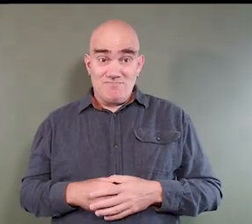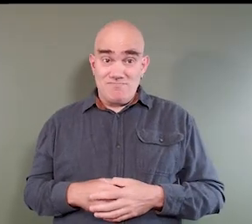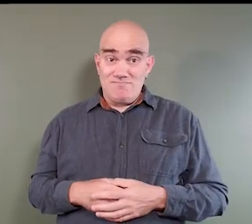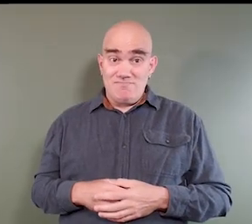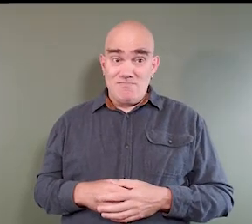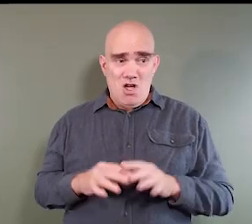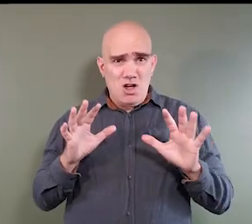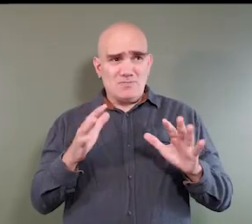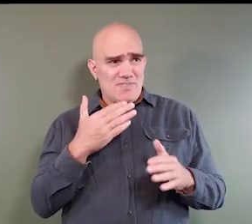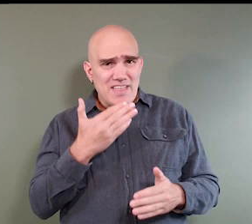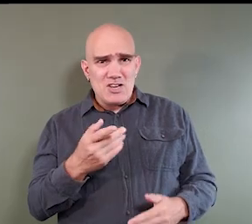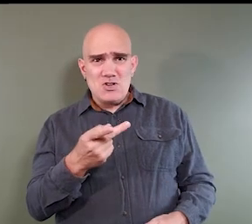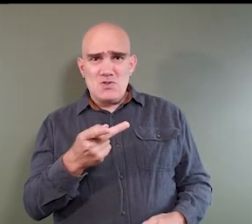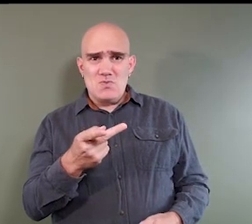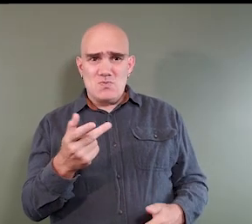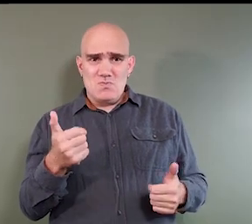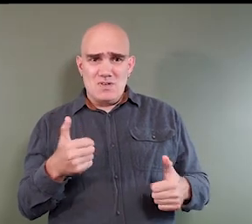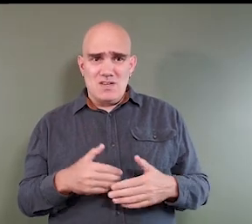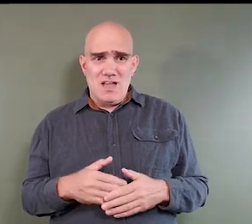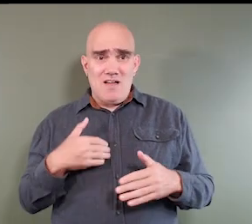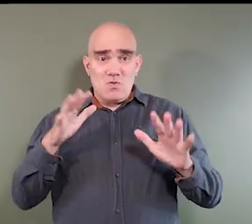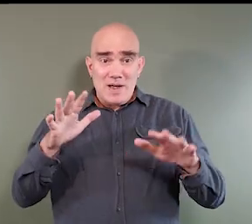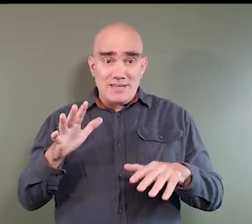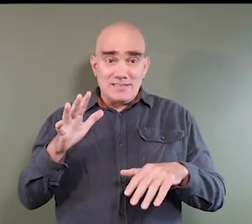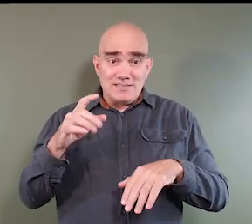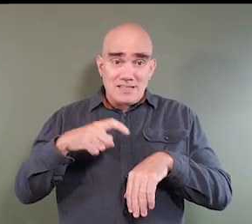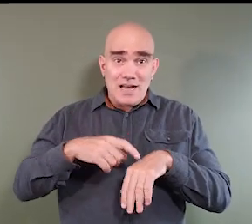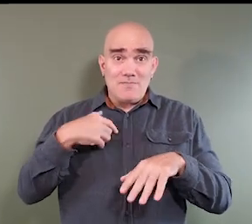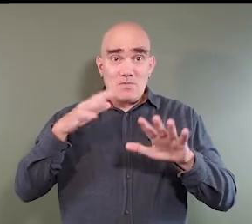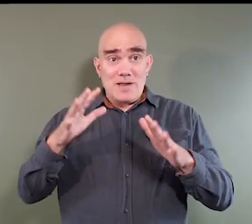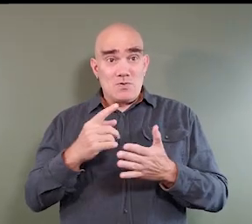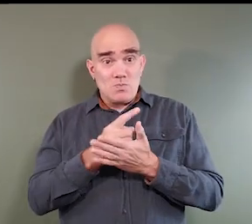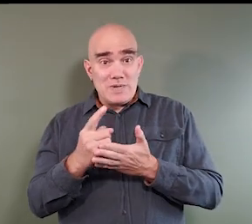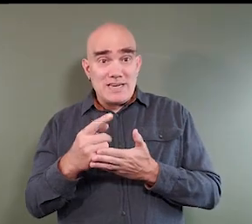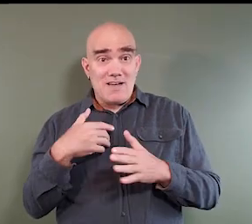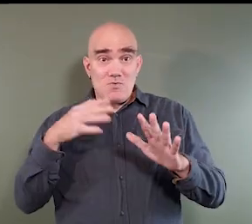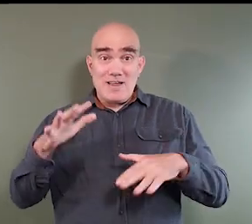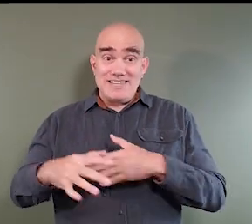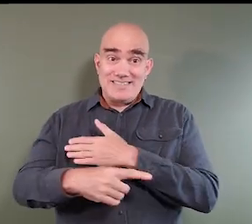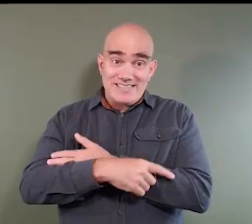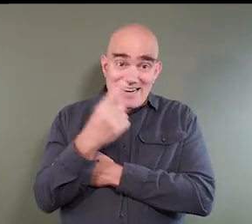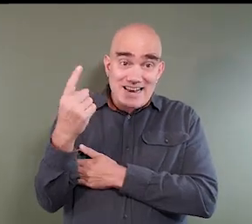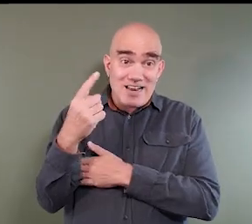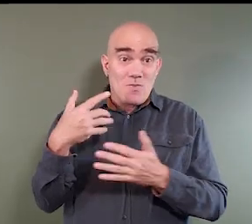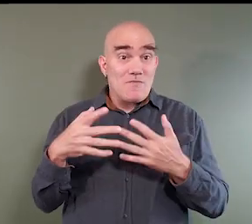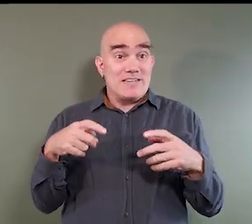fun. Awesome. Thank you both. Have a great time. Have a great week. Have a great